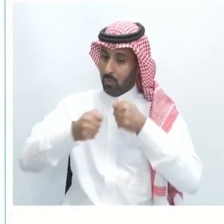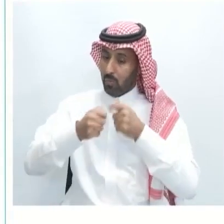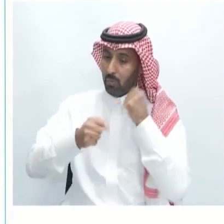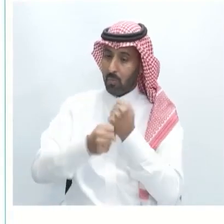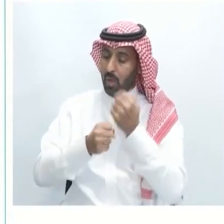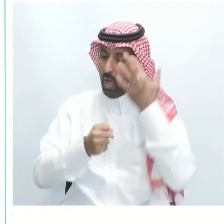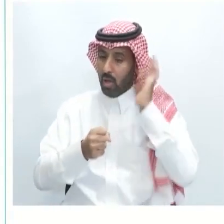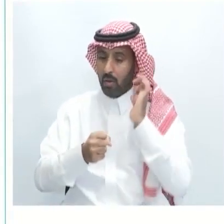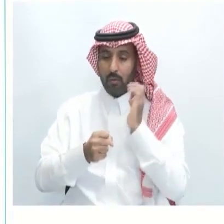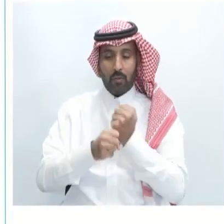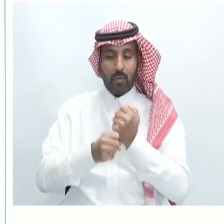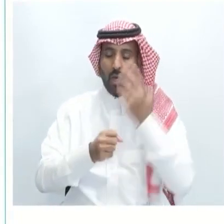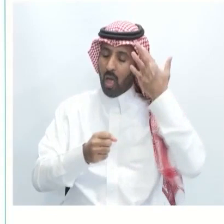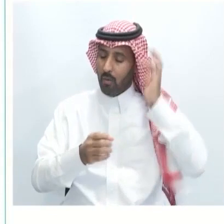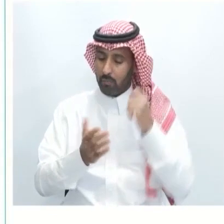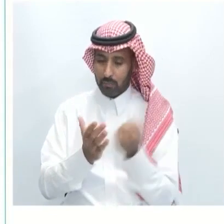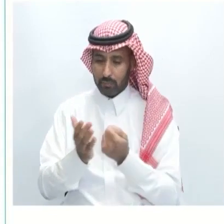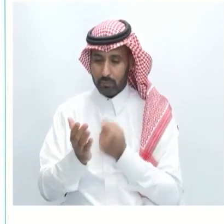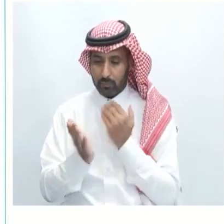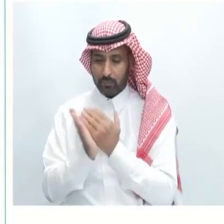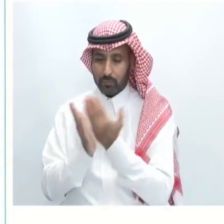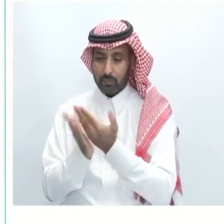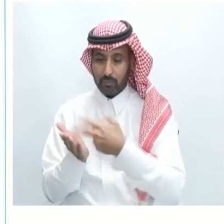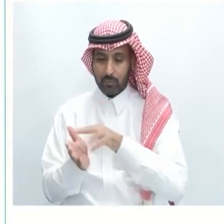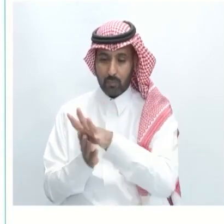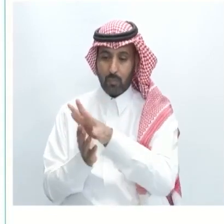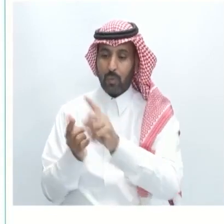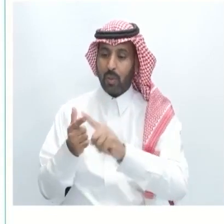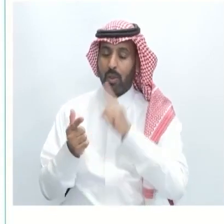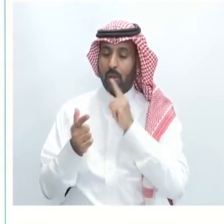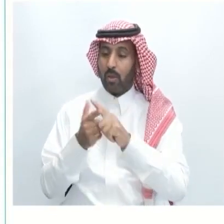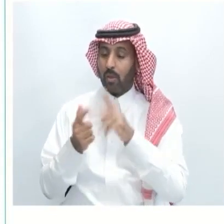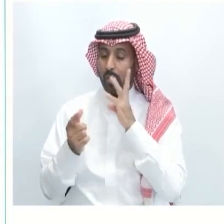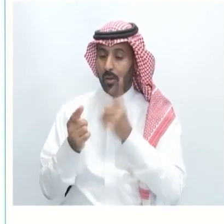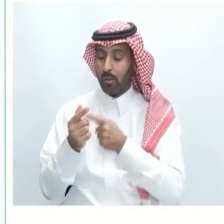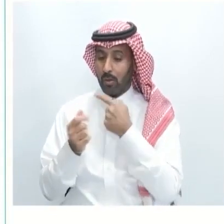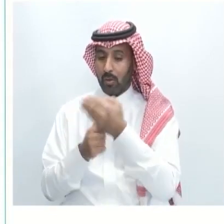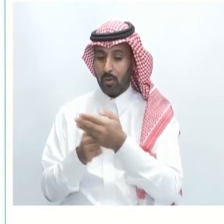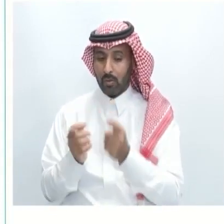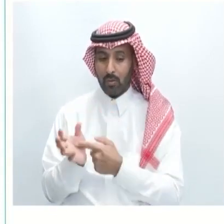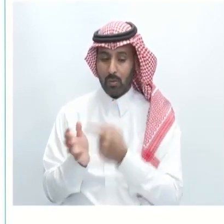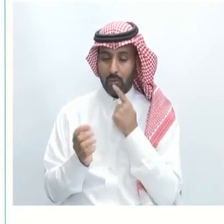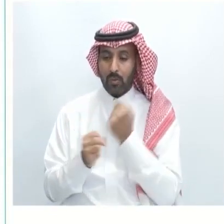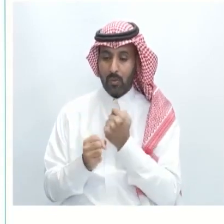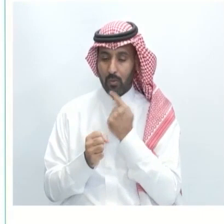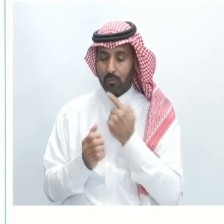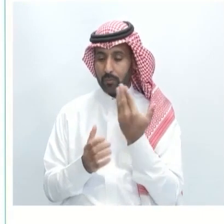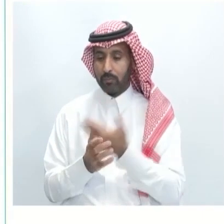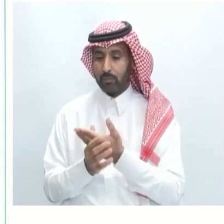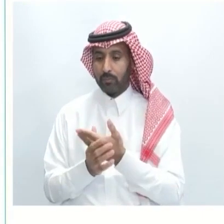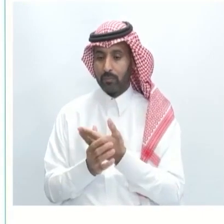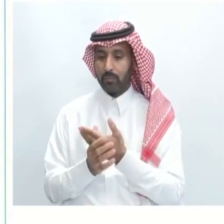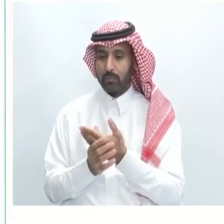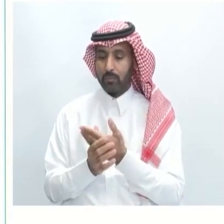job as reasons for their satisfaction. Interestingly, not all prestigious professions did as well as expected in the